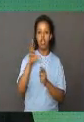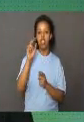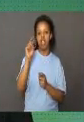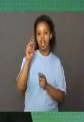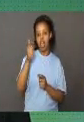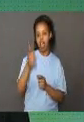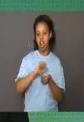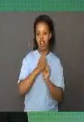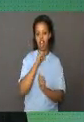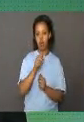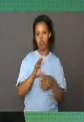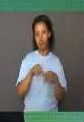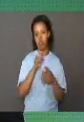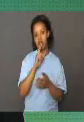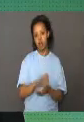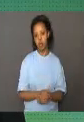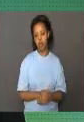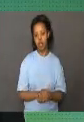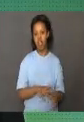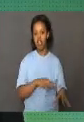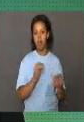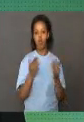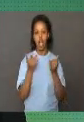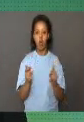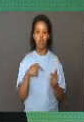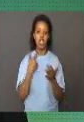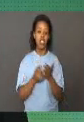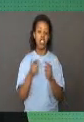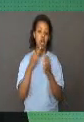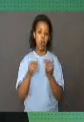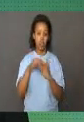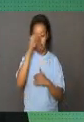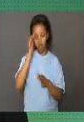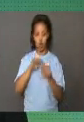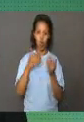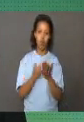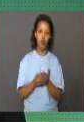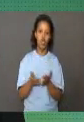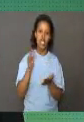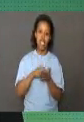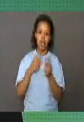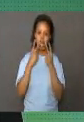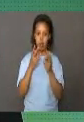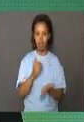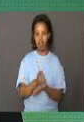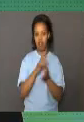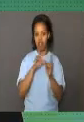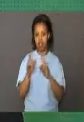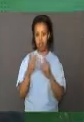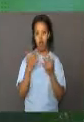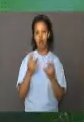Students, let us do an activity to review the information we have learned thus far.